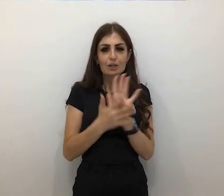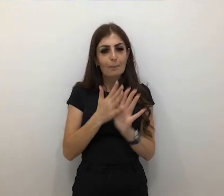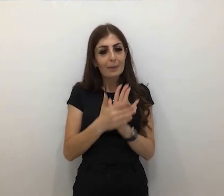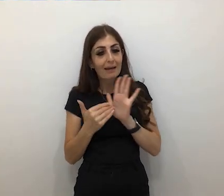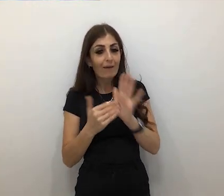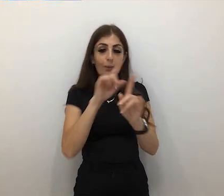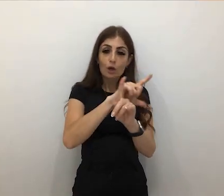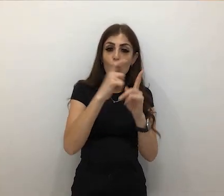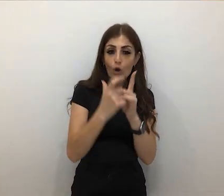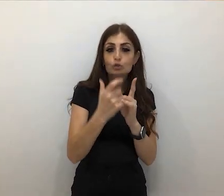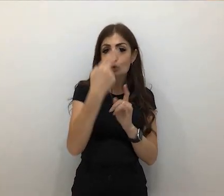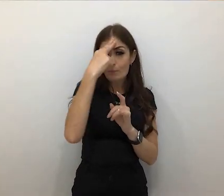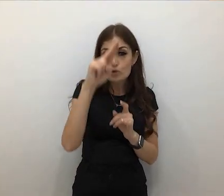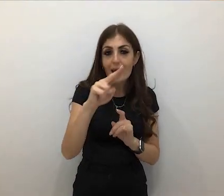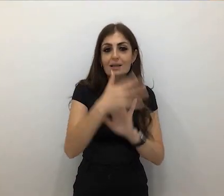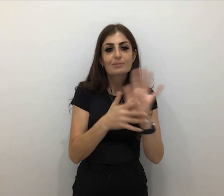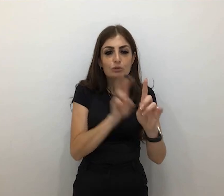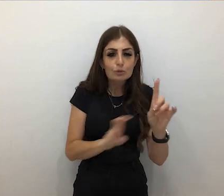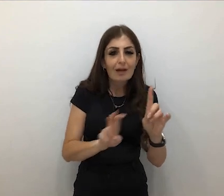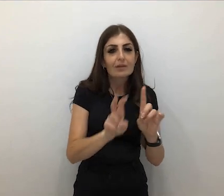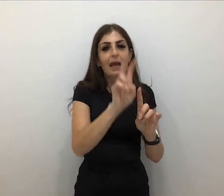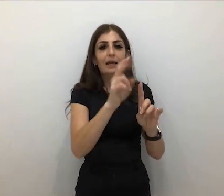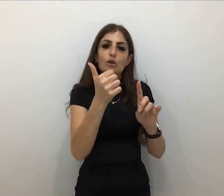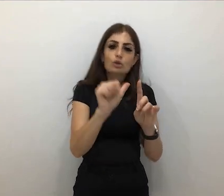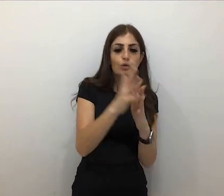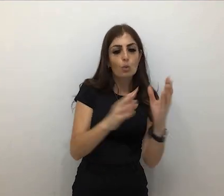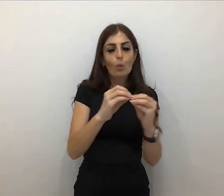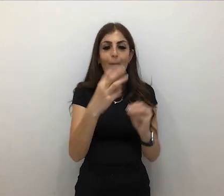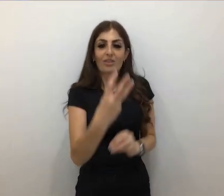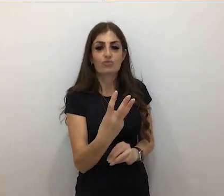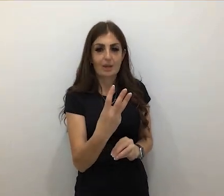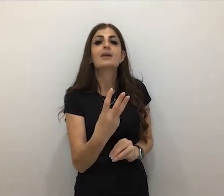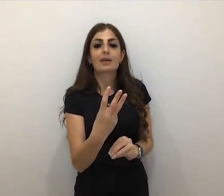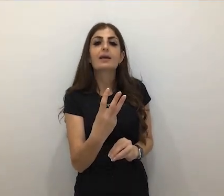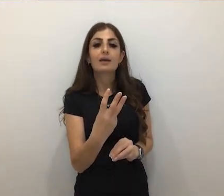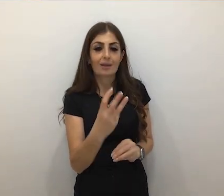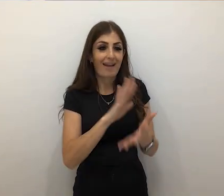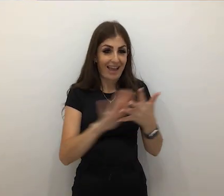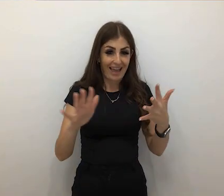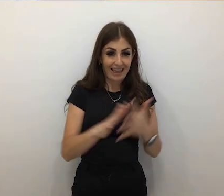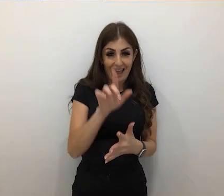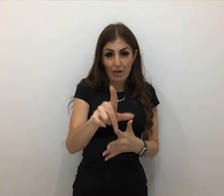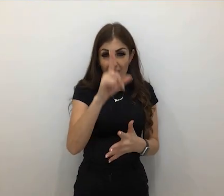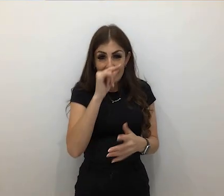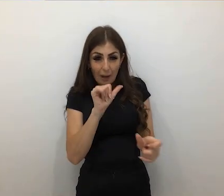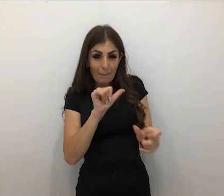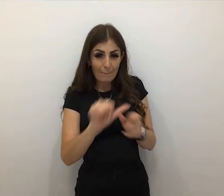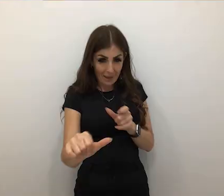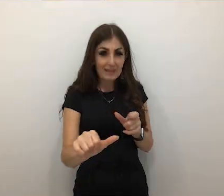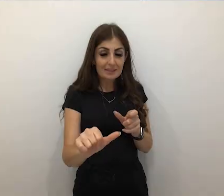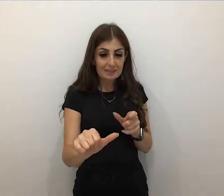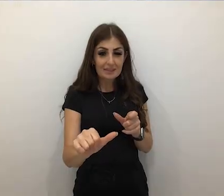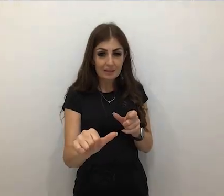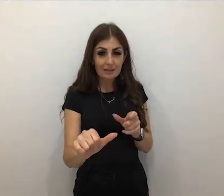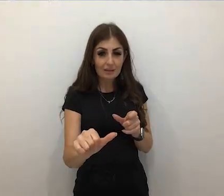brands specifically to navigate this world of Web3 and how exactly they can best and most